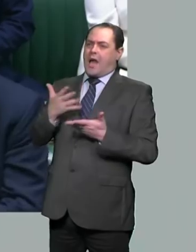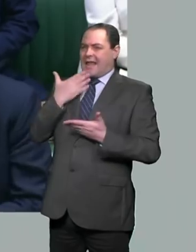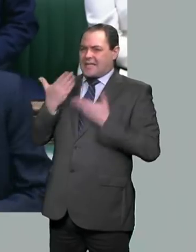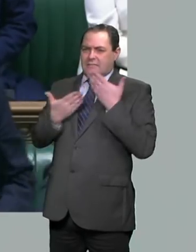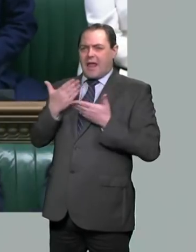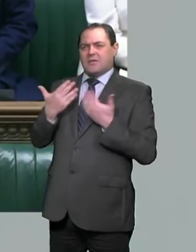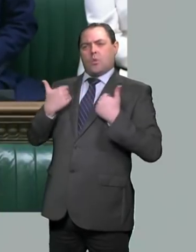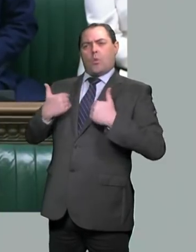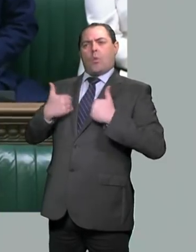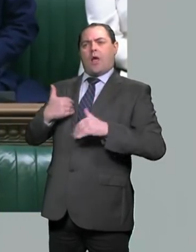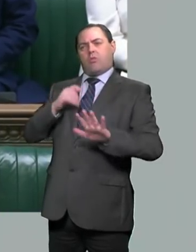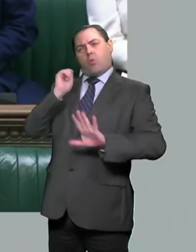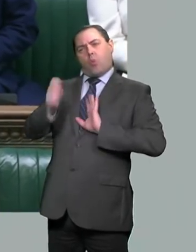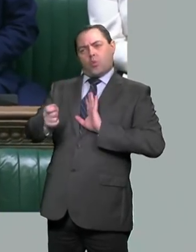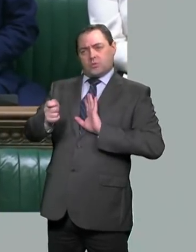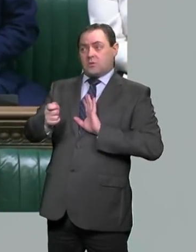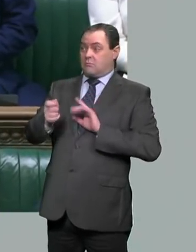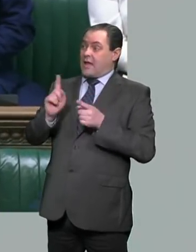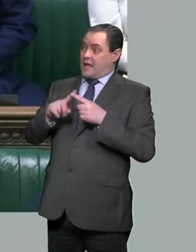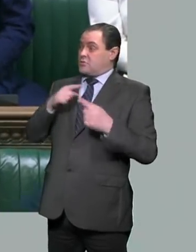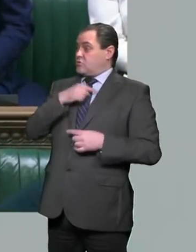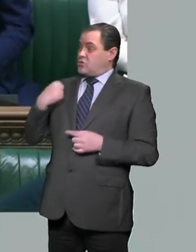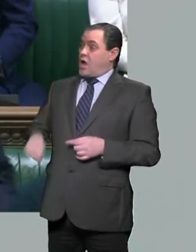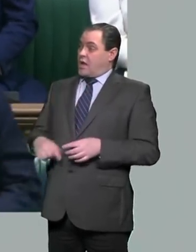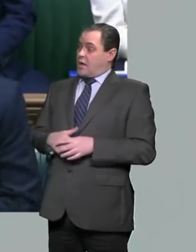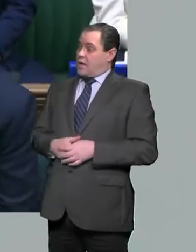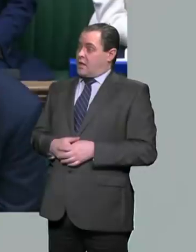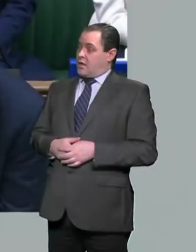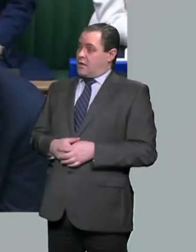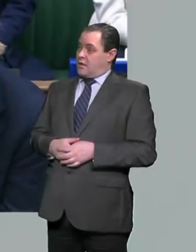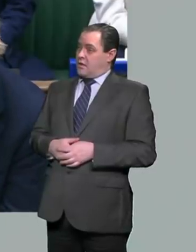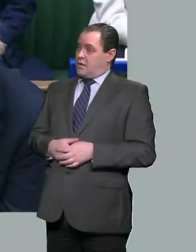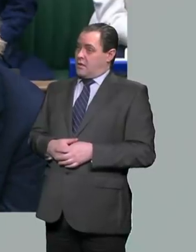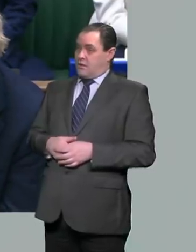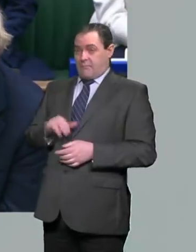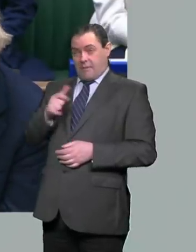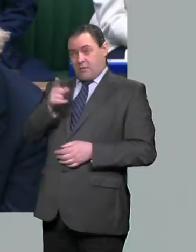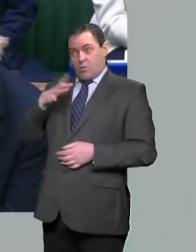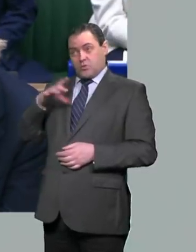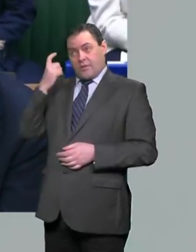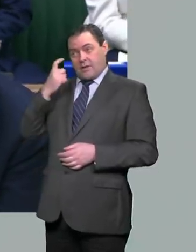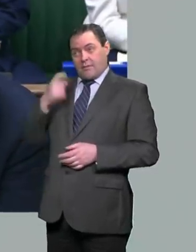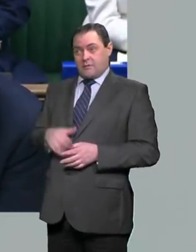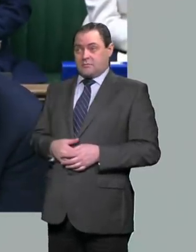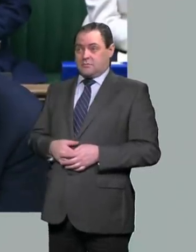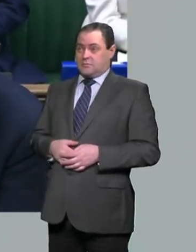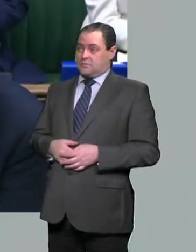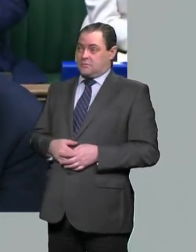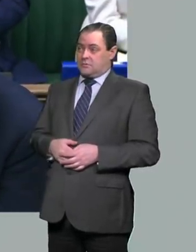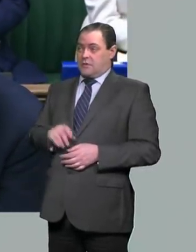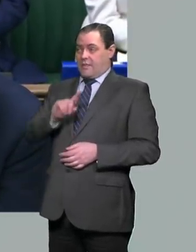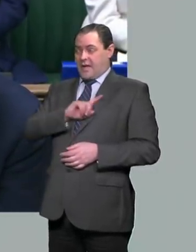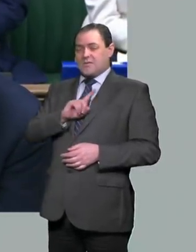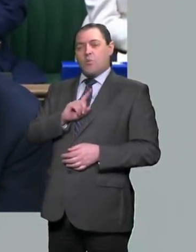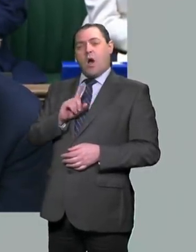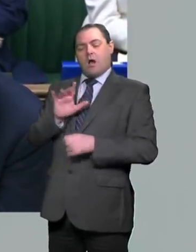indeed China, Mr. Speaker, which they might like to consider. That's why we have sanctions